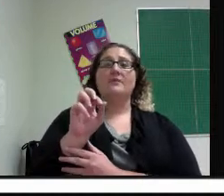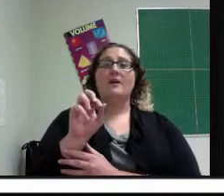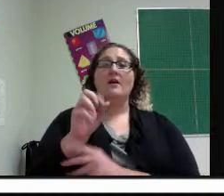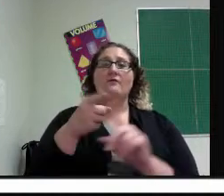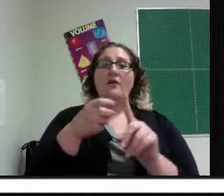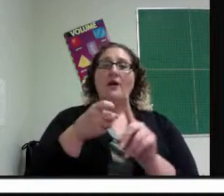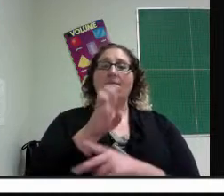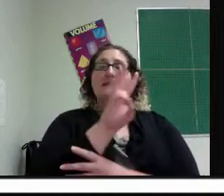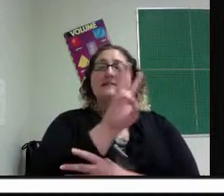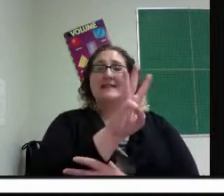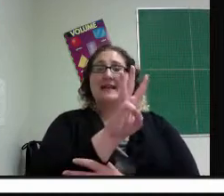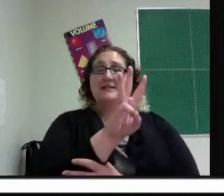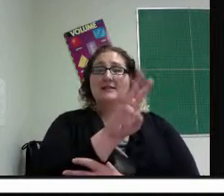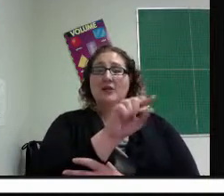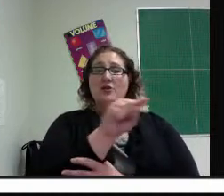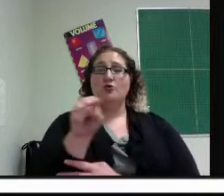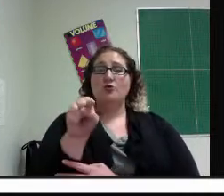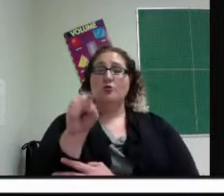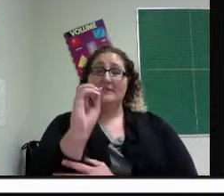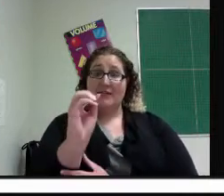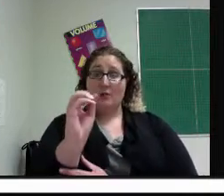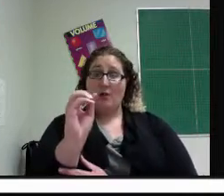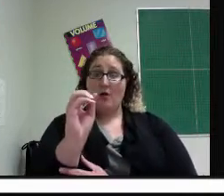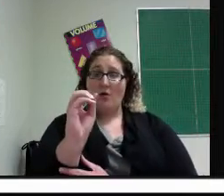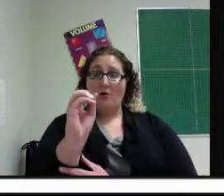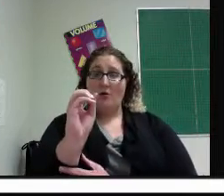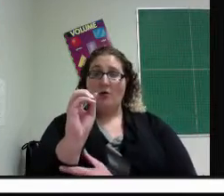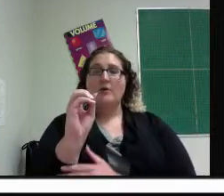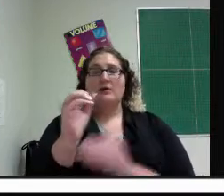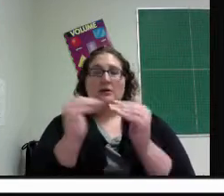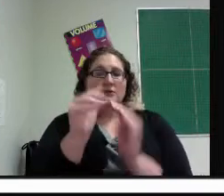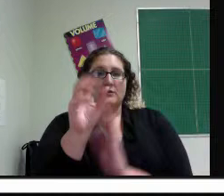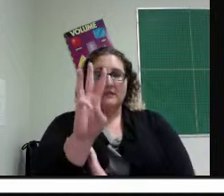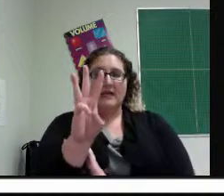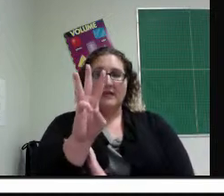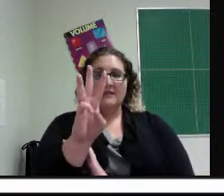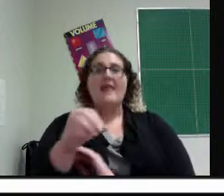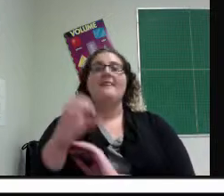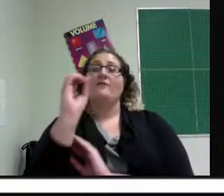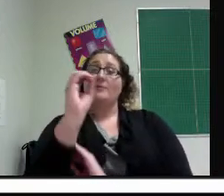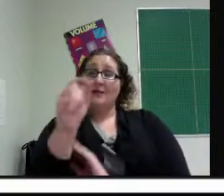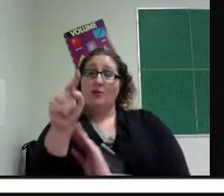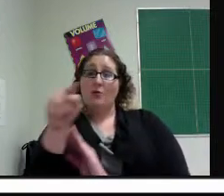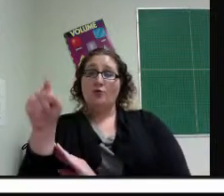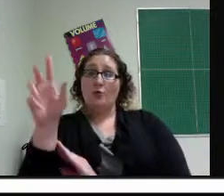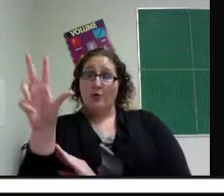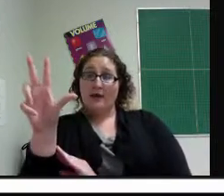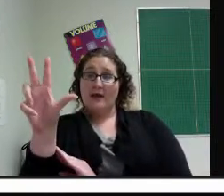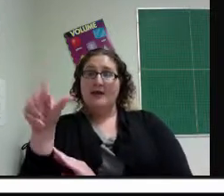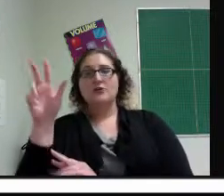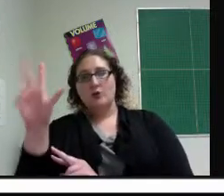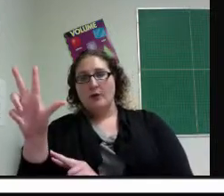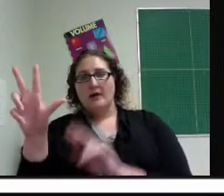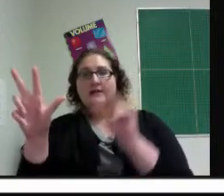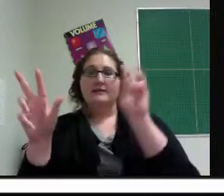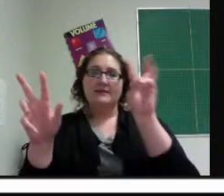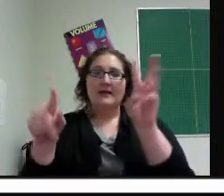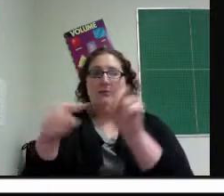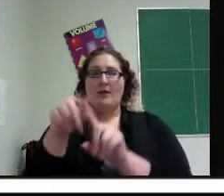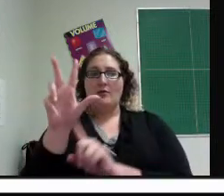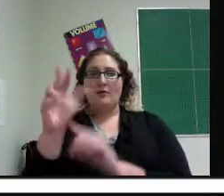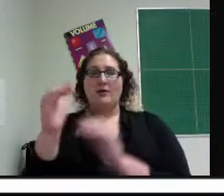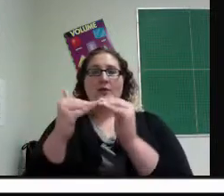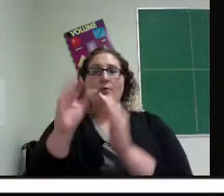6 to 0 is 6 units, and then from 0 to 3 is 3 units, and 6 plus 3 is